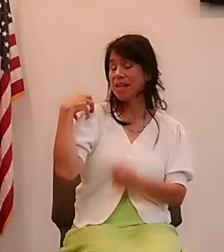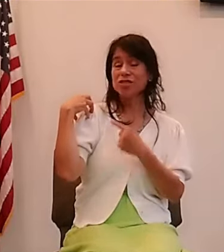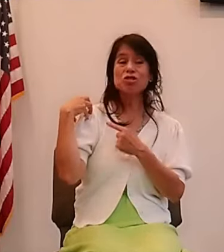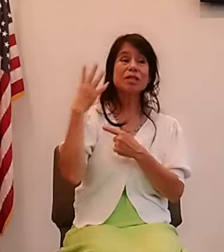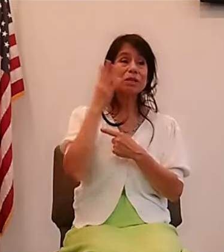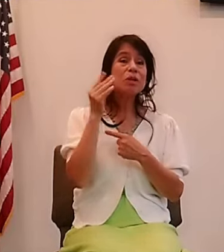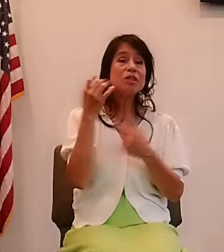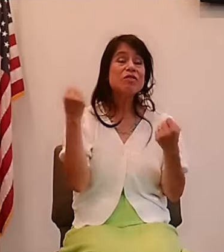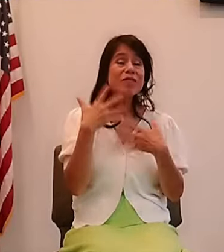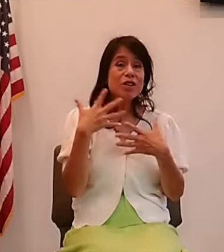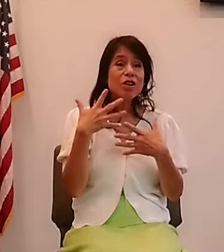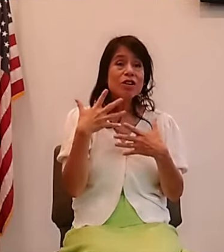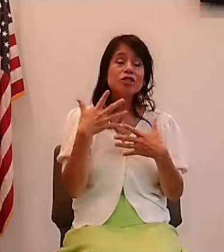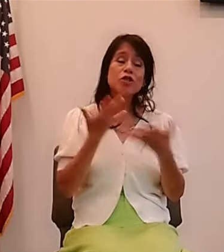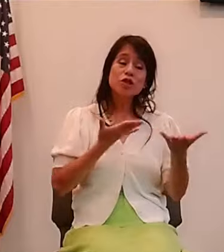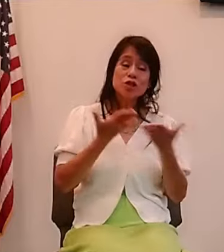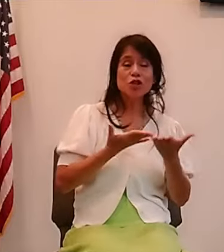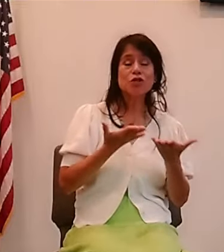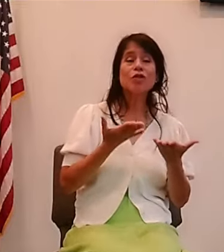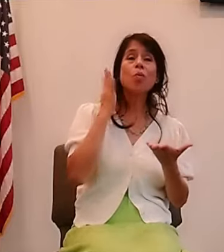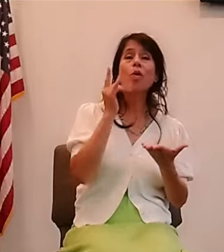it sometimes, you know, we hear